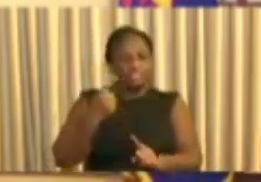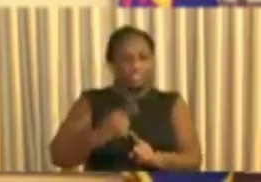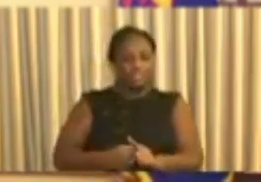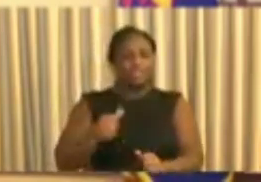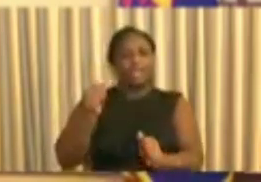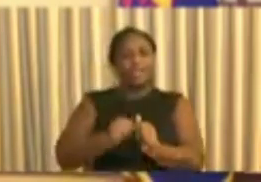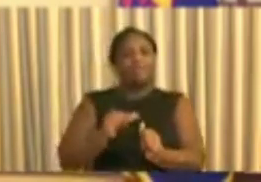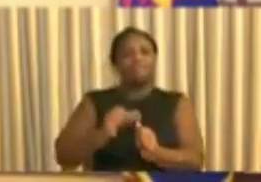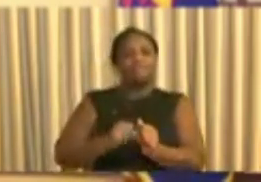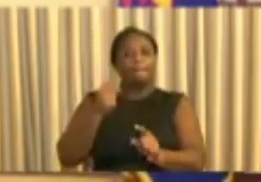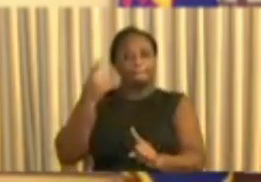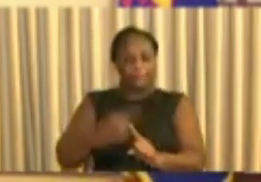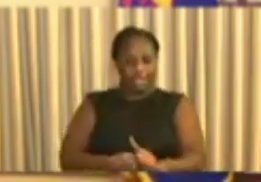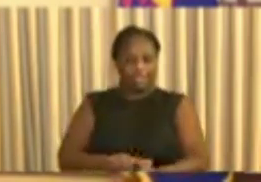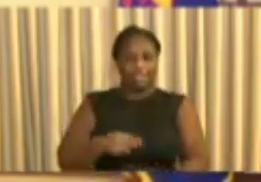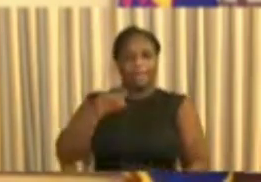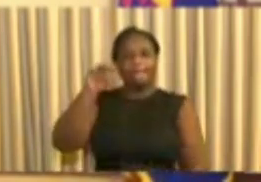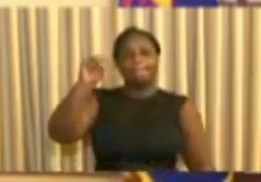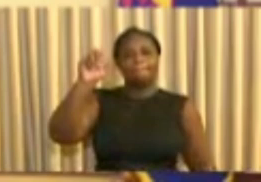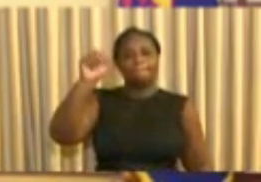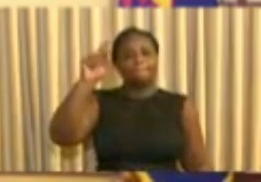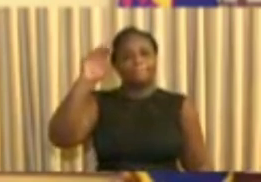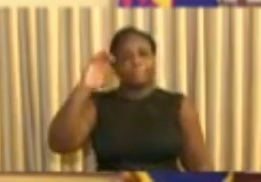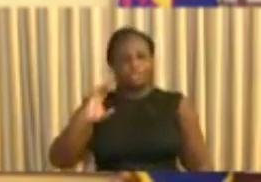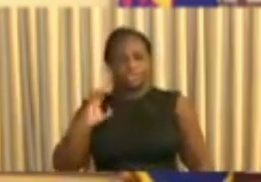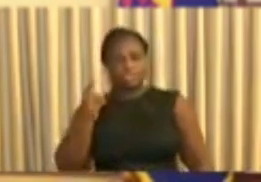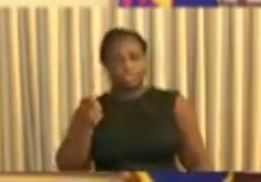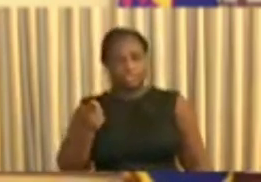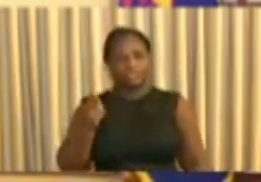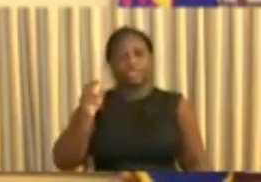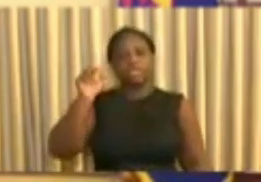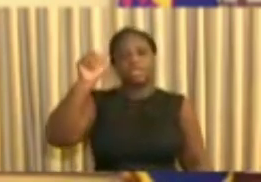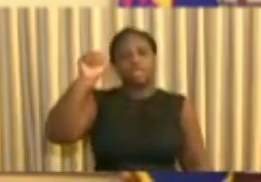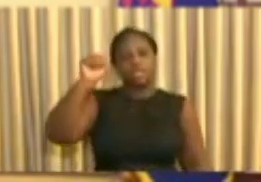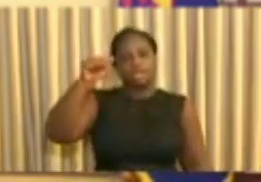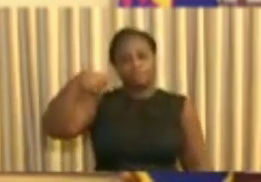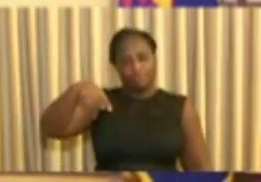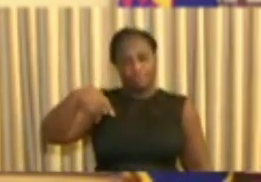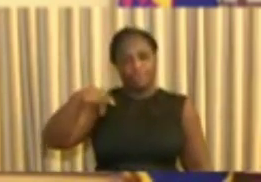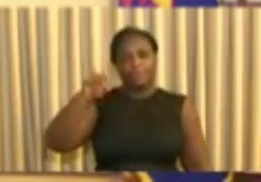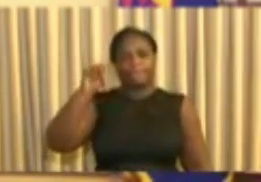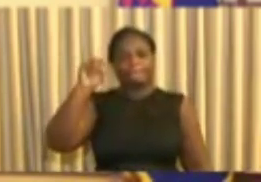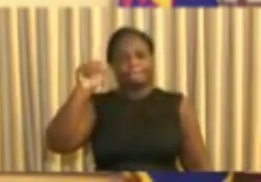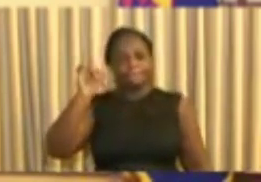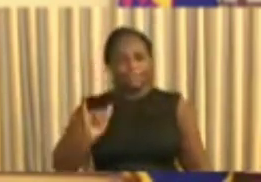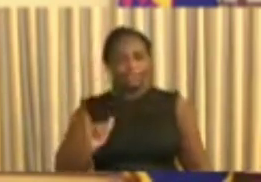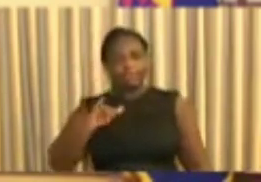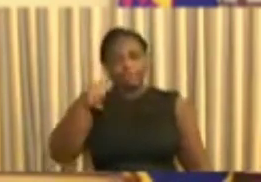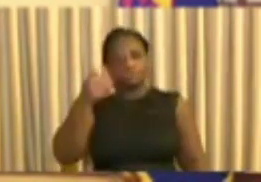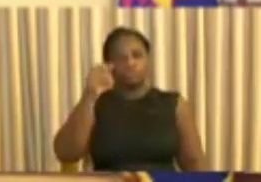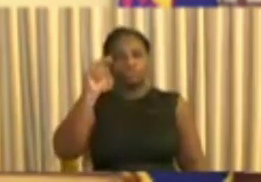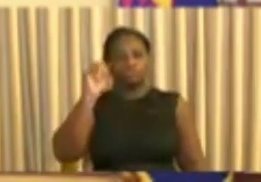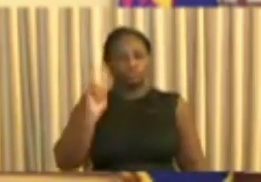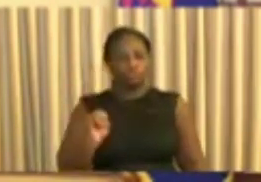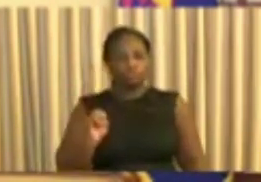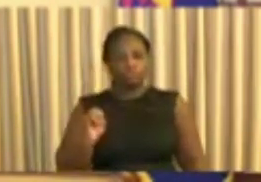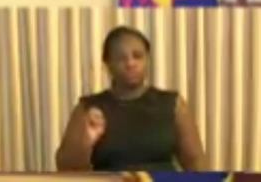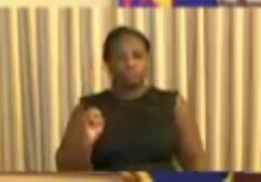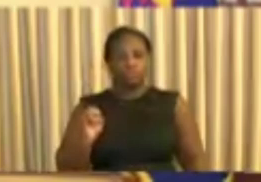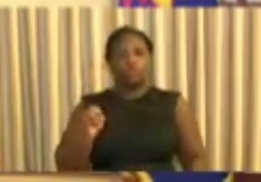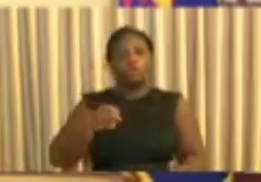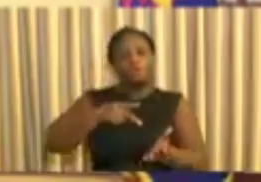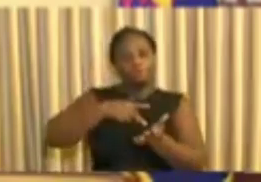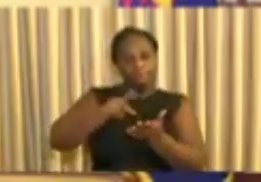per month, i.e. for March, April, May, and June. The March allowance will be